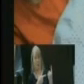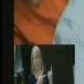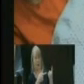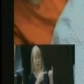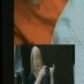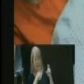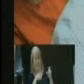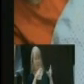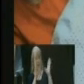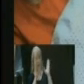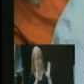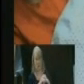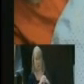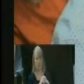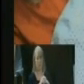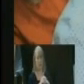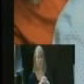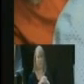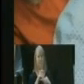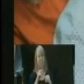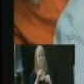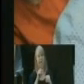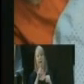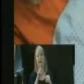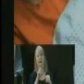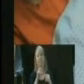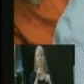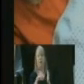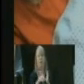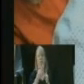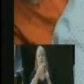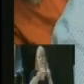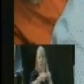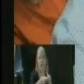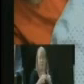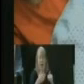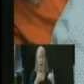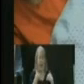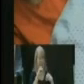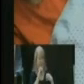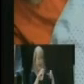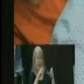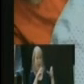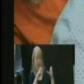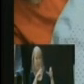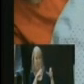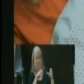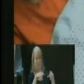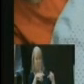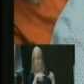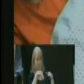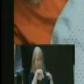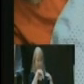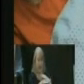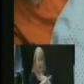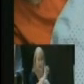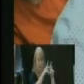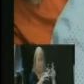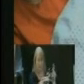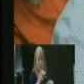attention, even if it was only monthly. And I had access to that person, John Reiswick, director of that innovation